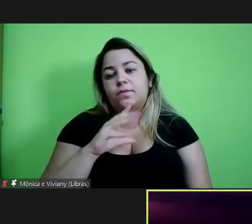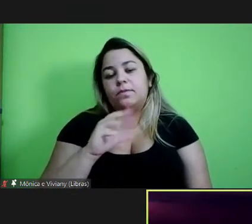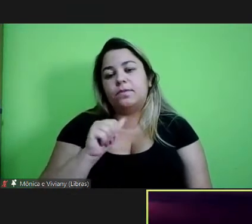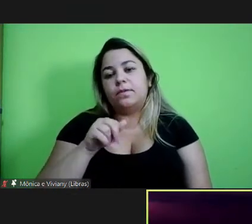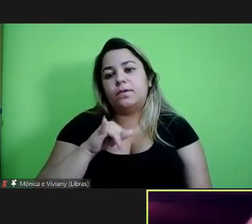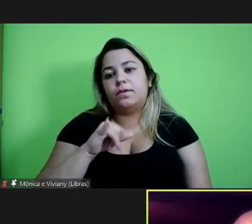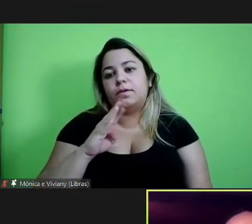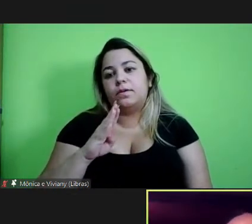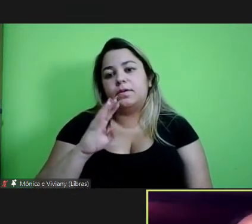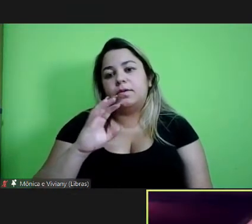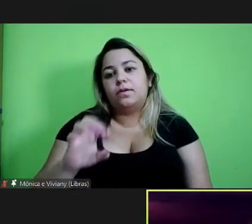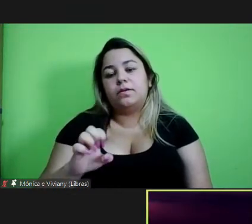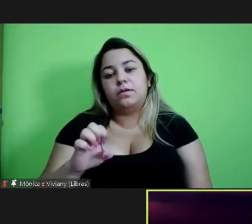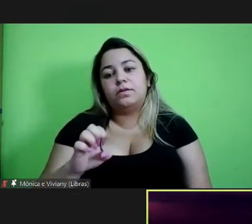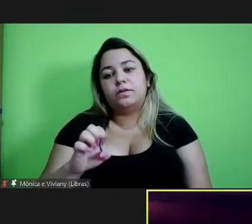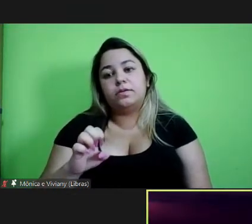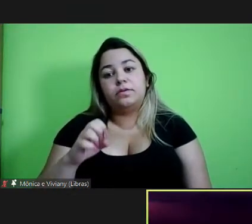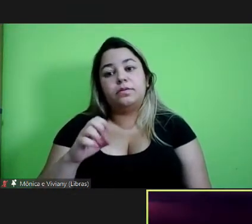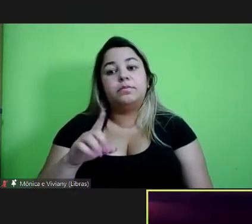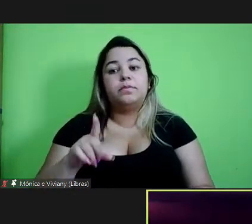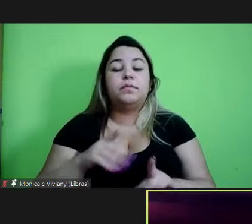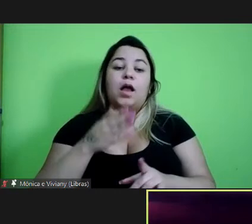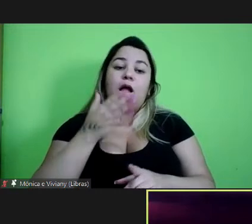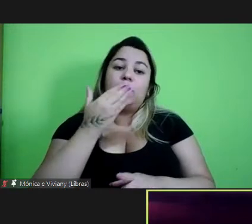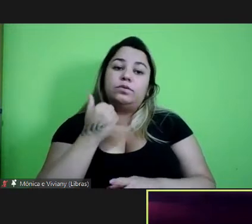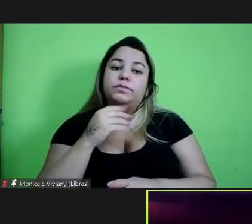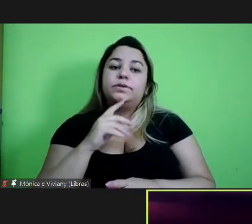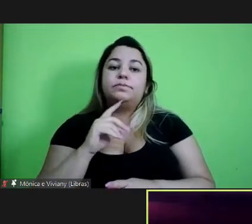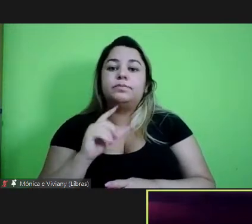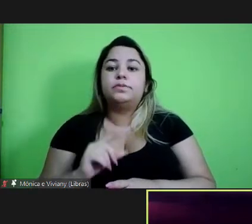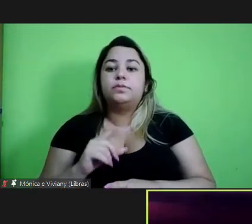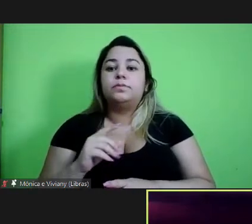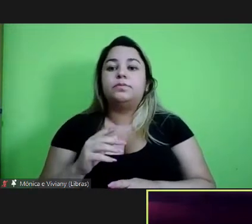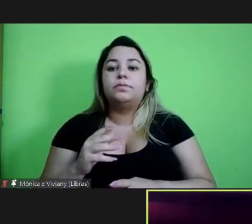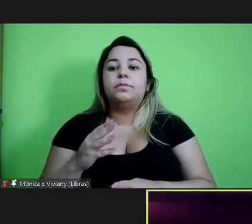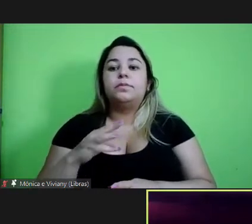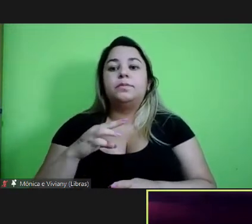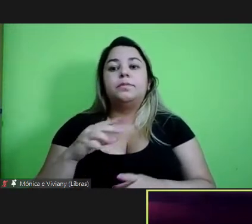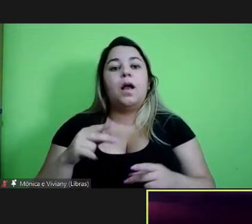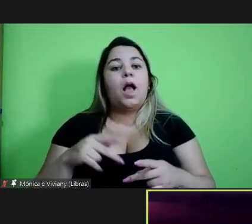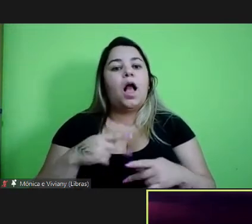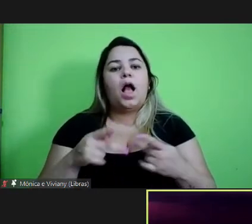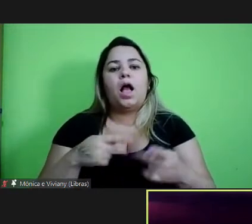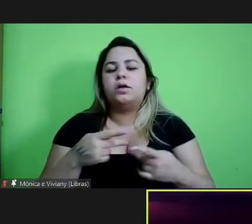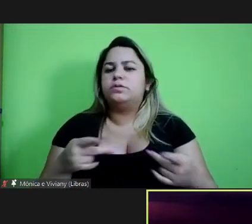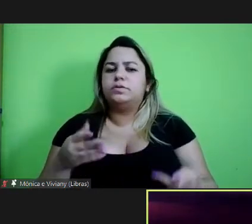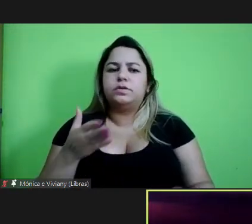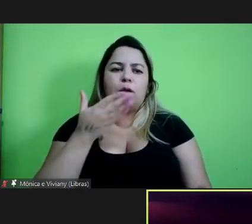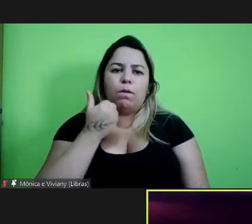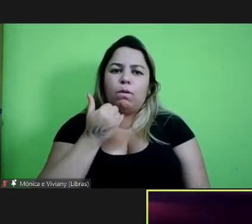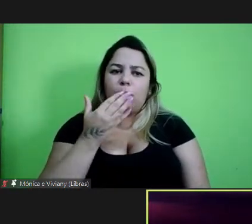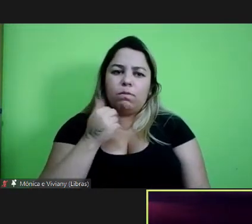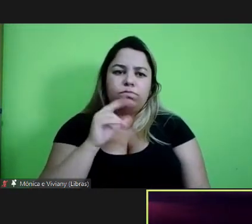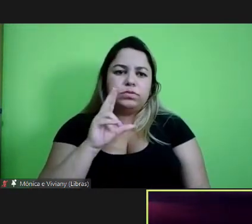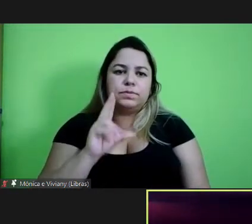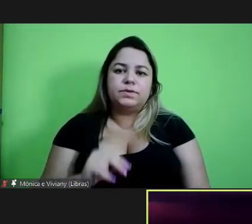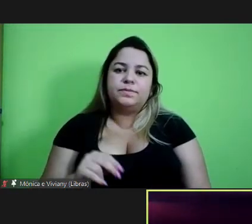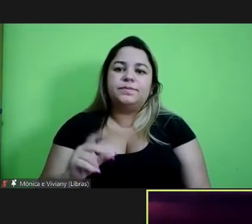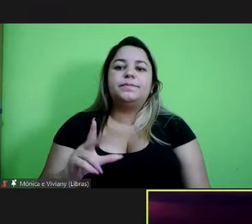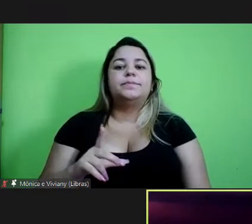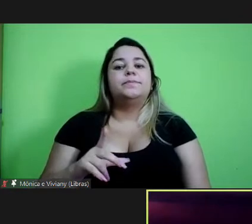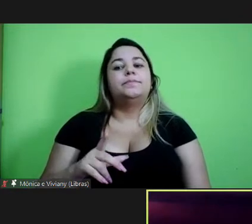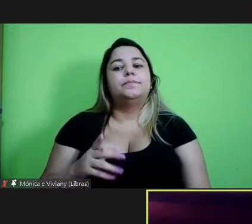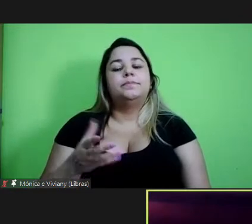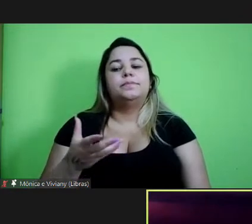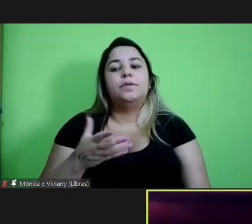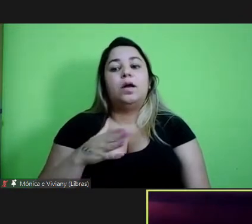to eat less of pasta. They don't eat pasta. They prefer to eat yam and plantain. You need